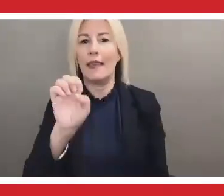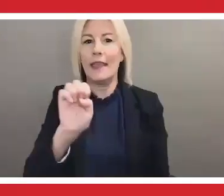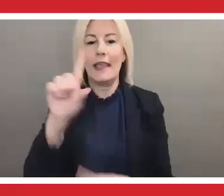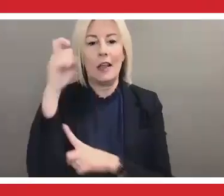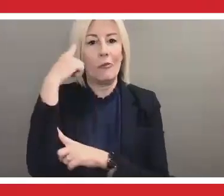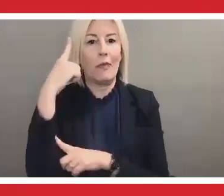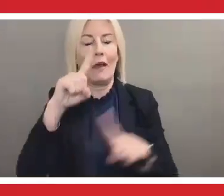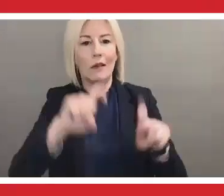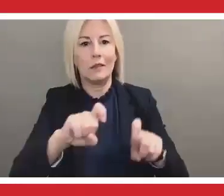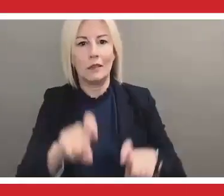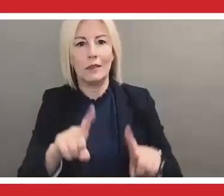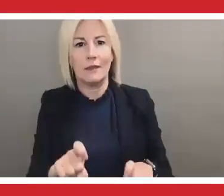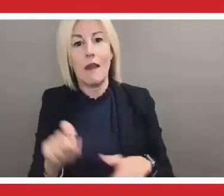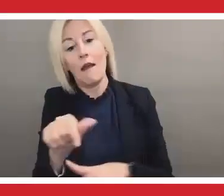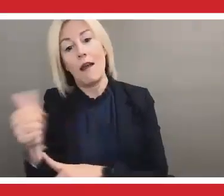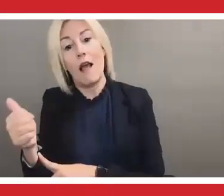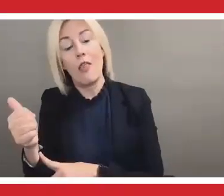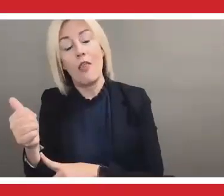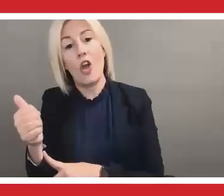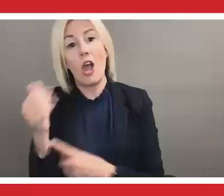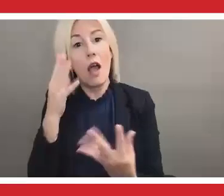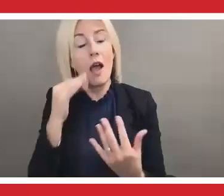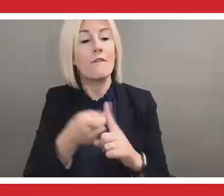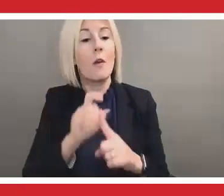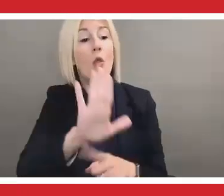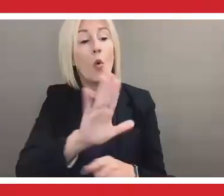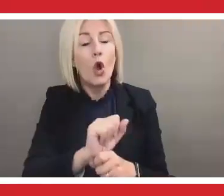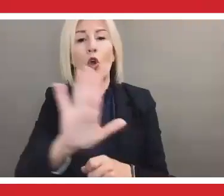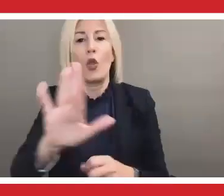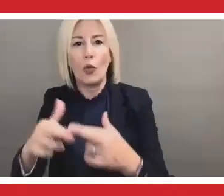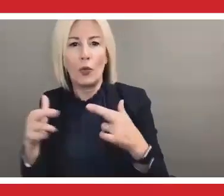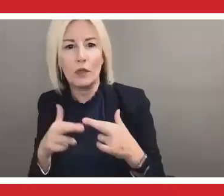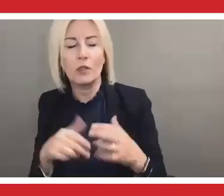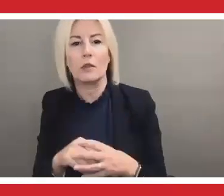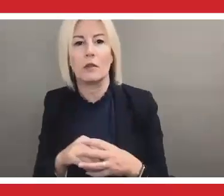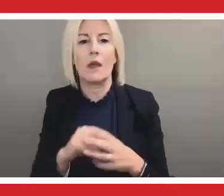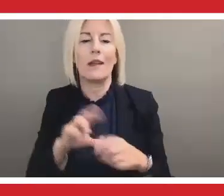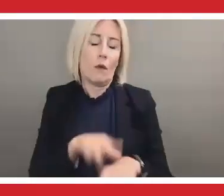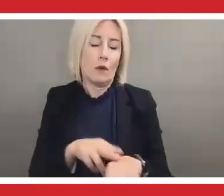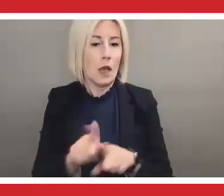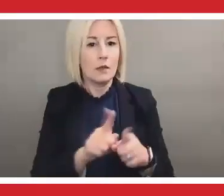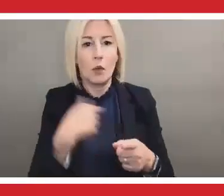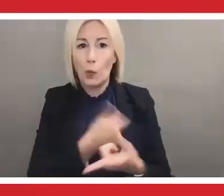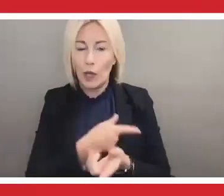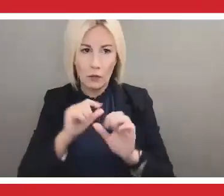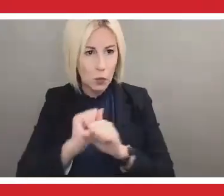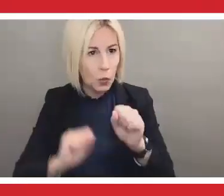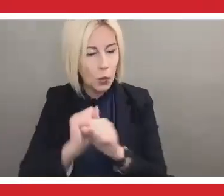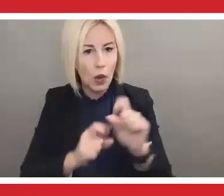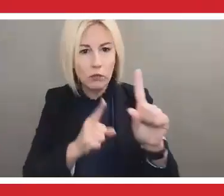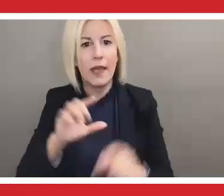and other insights from their work in their regions. Of course, as we work towards making the SDGs